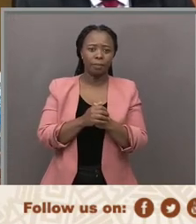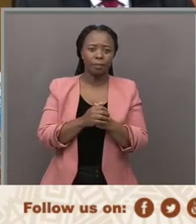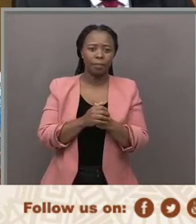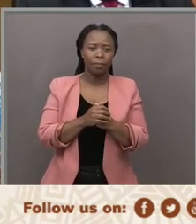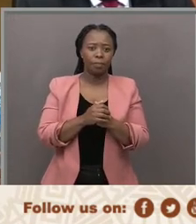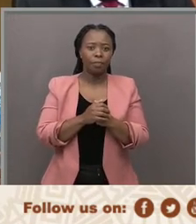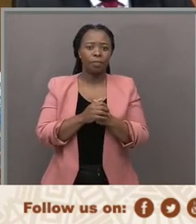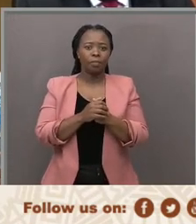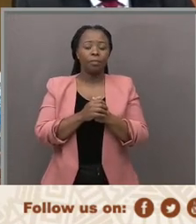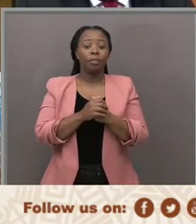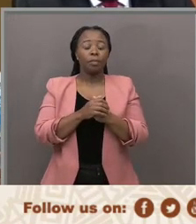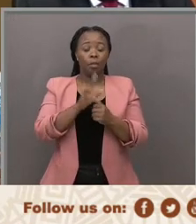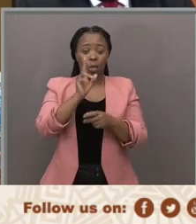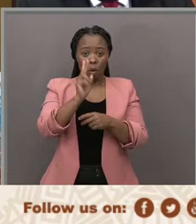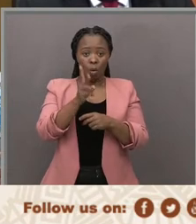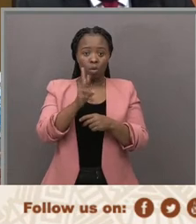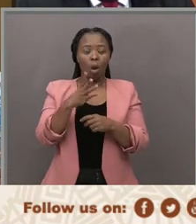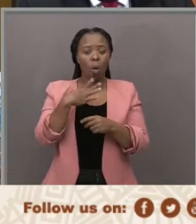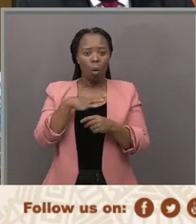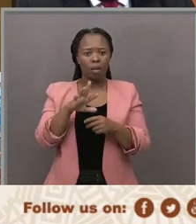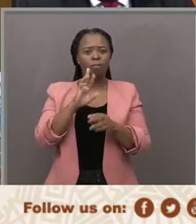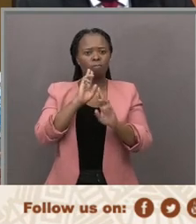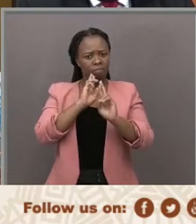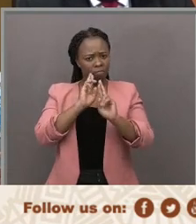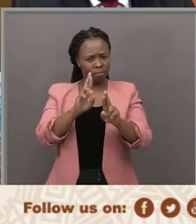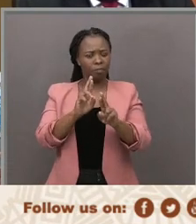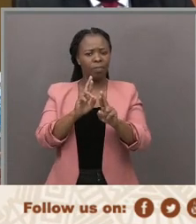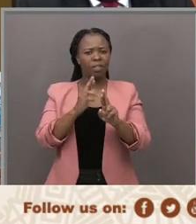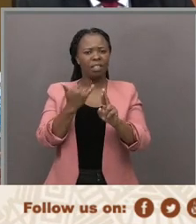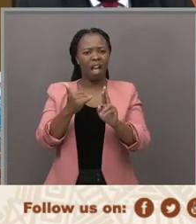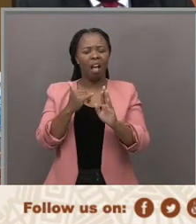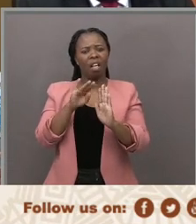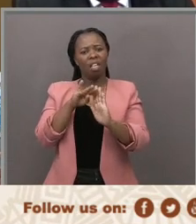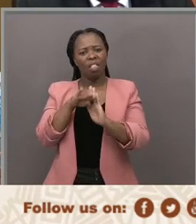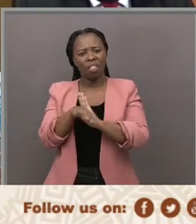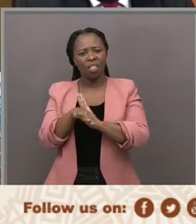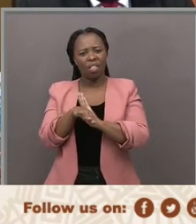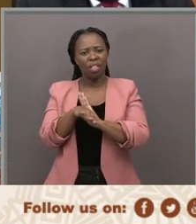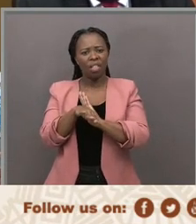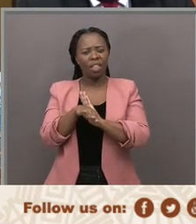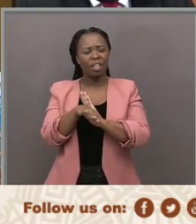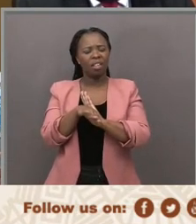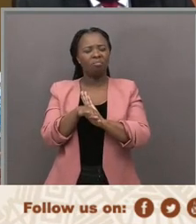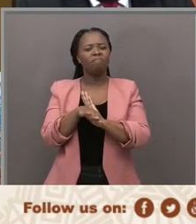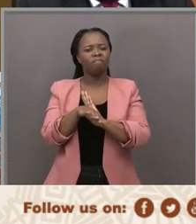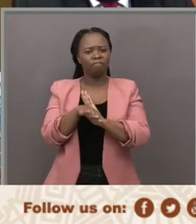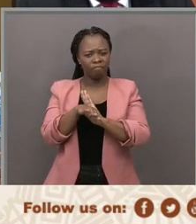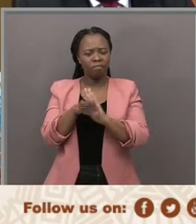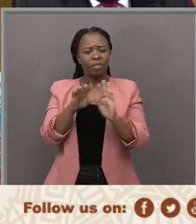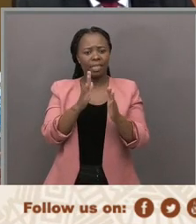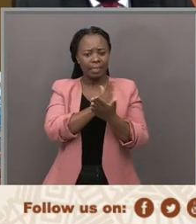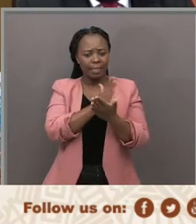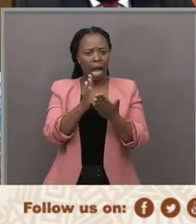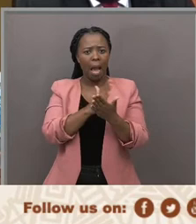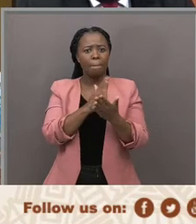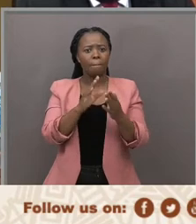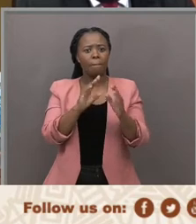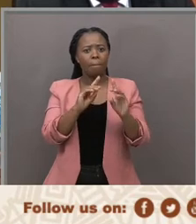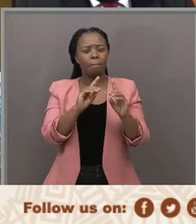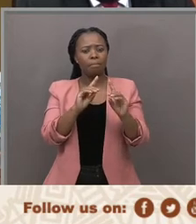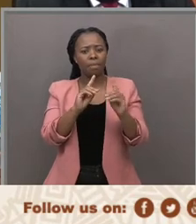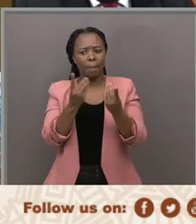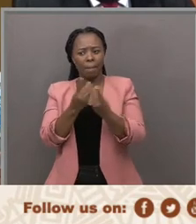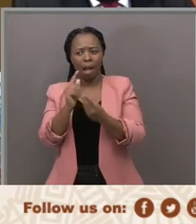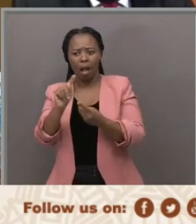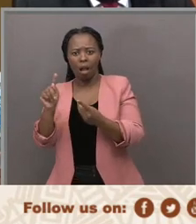I want to report that there's been some regression in some of our departments on the issue of clean audits. And we